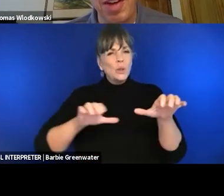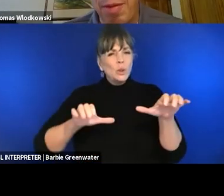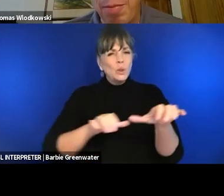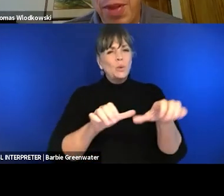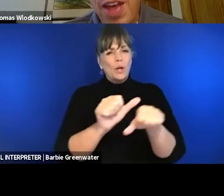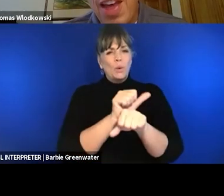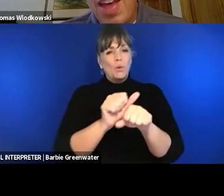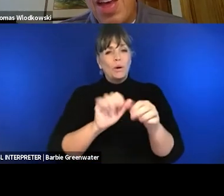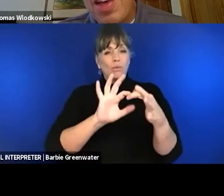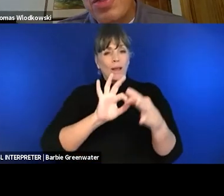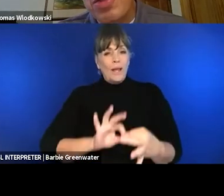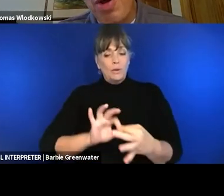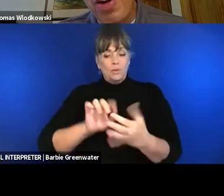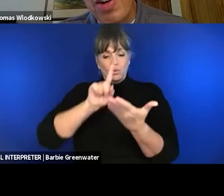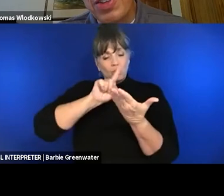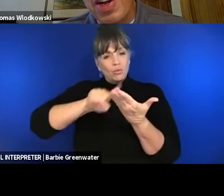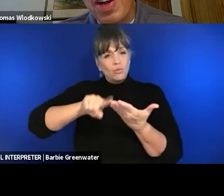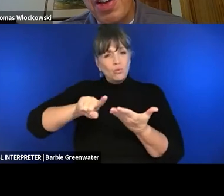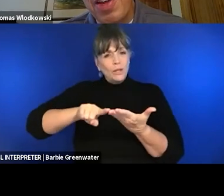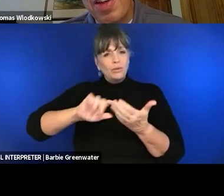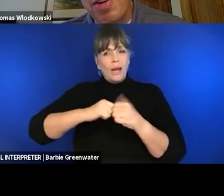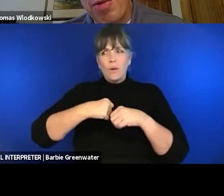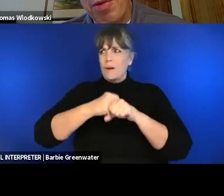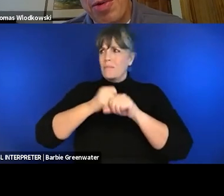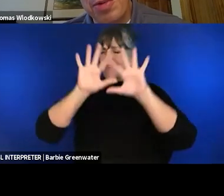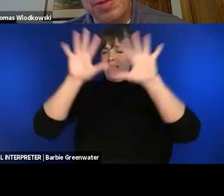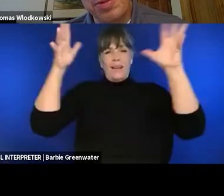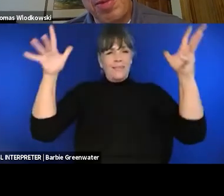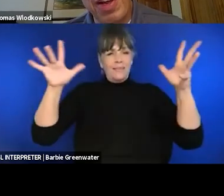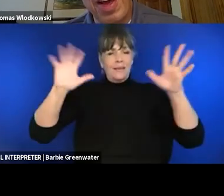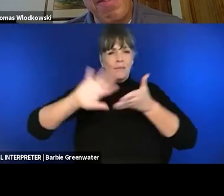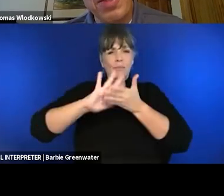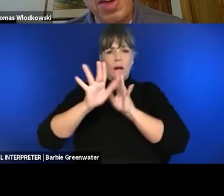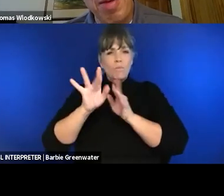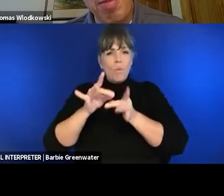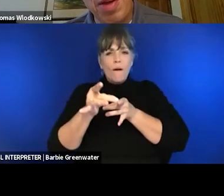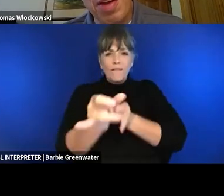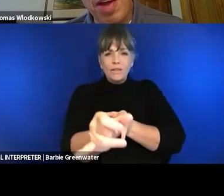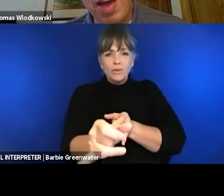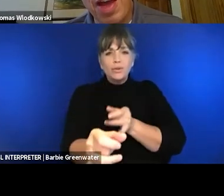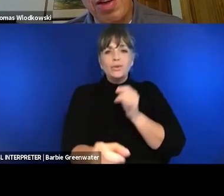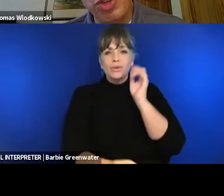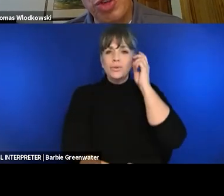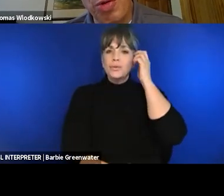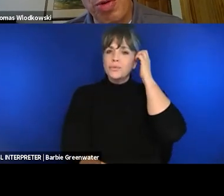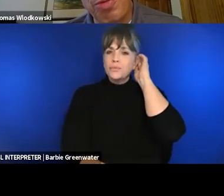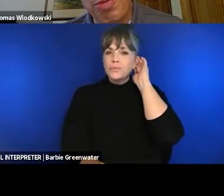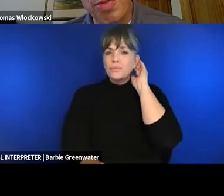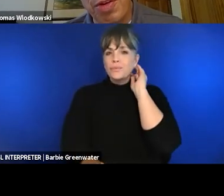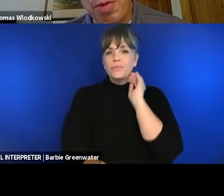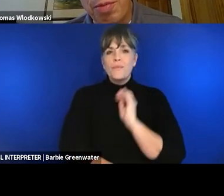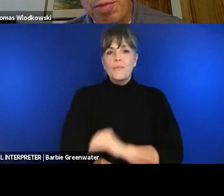efficient. So on our side, you know, we might have the same show